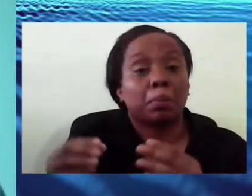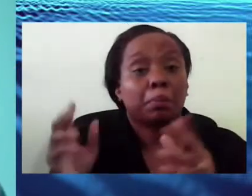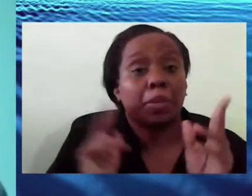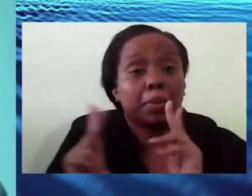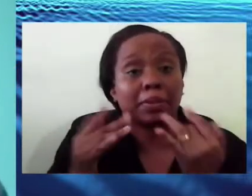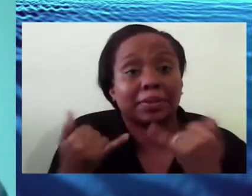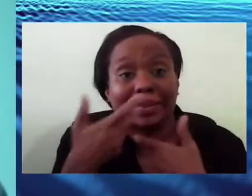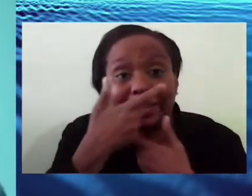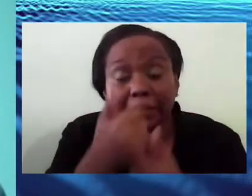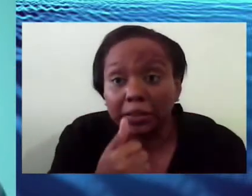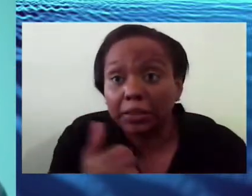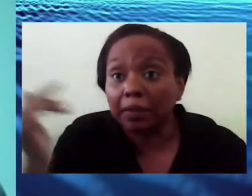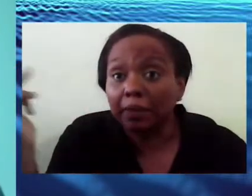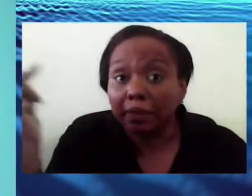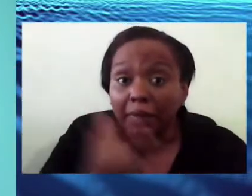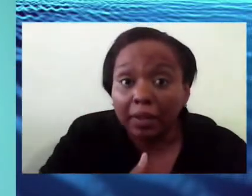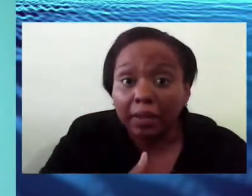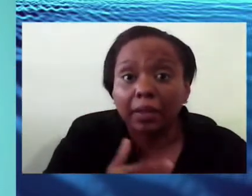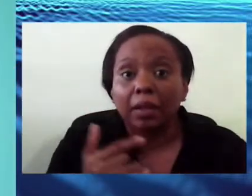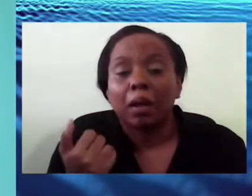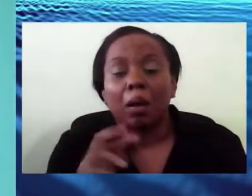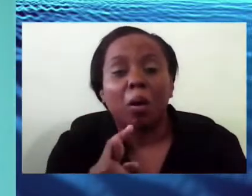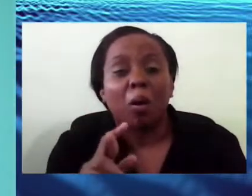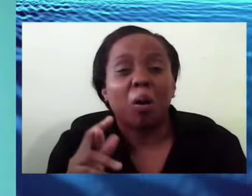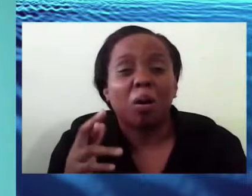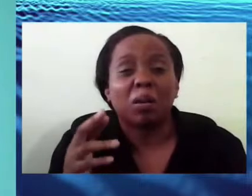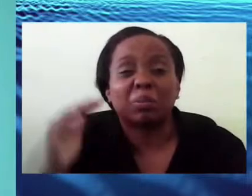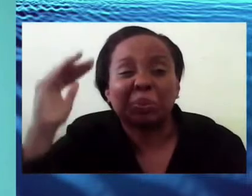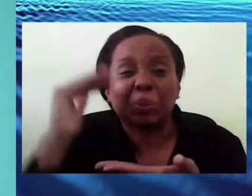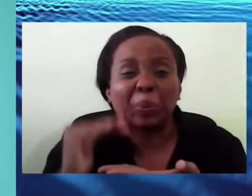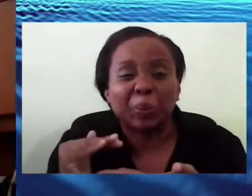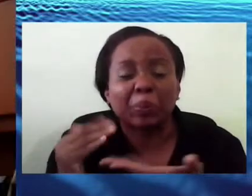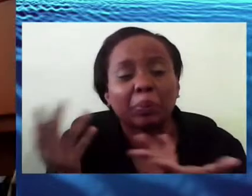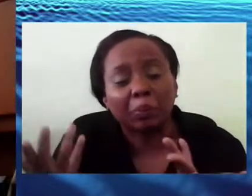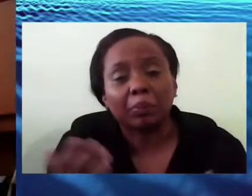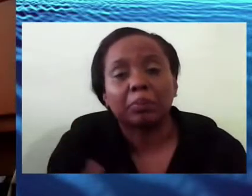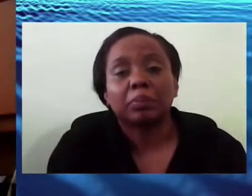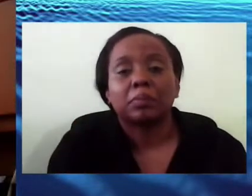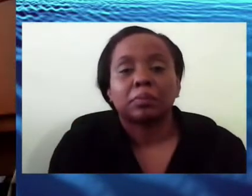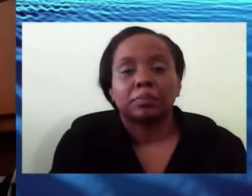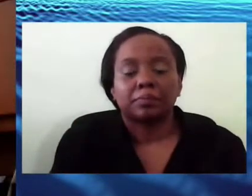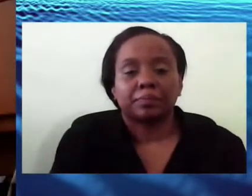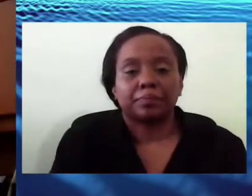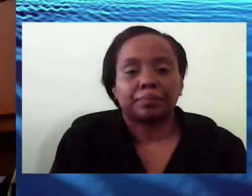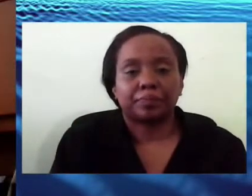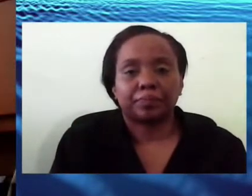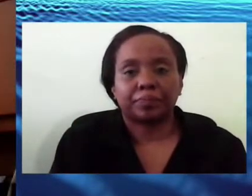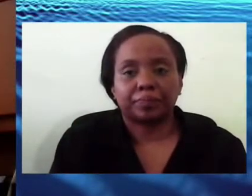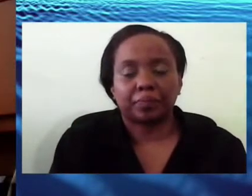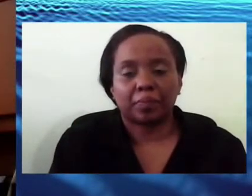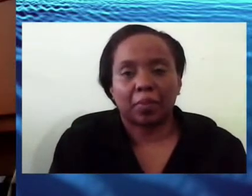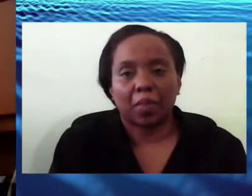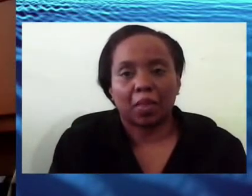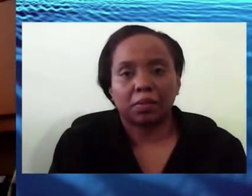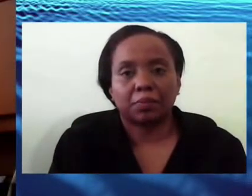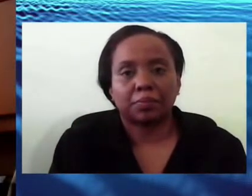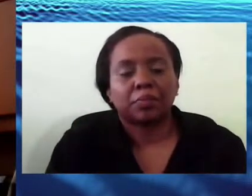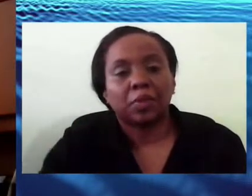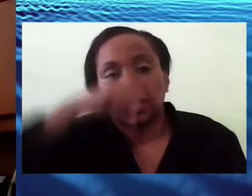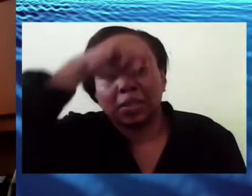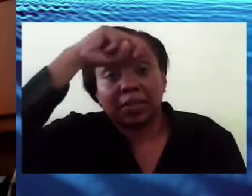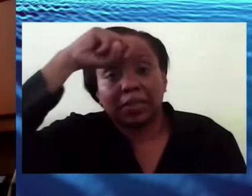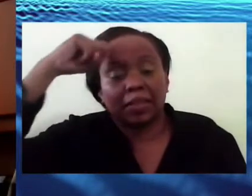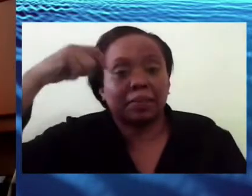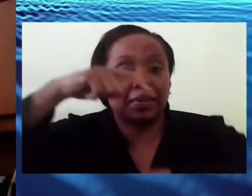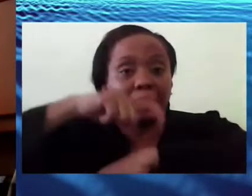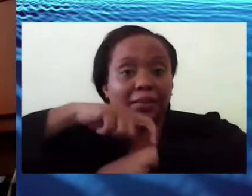is it pretty warm? For the summer season, the latter part from July onward,